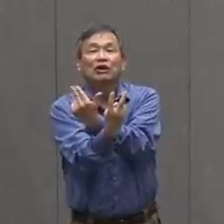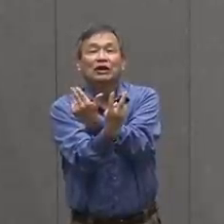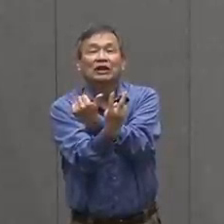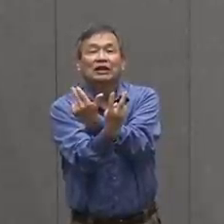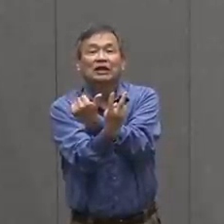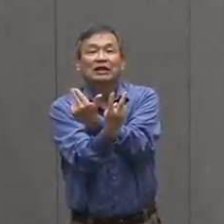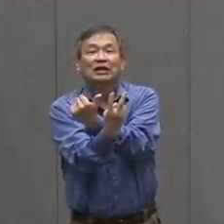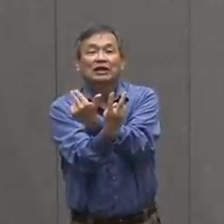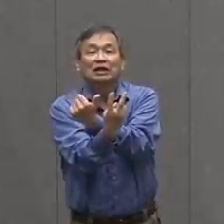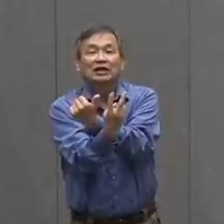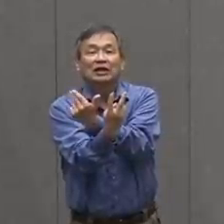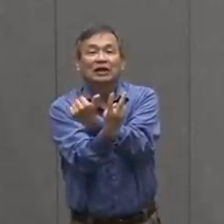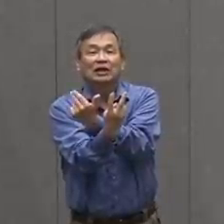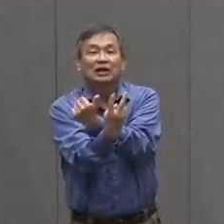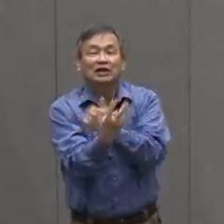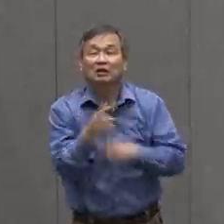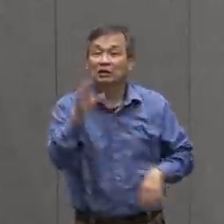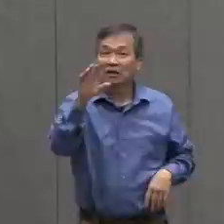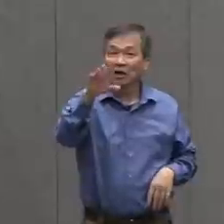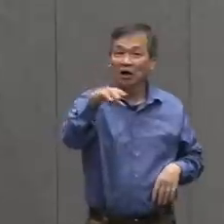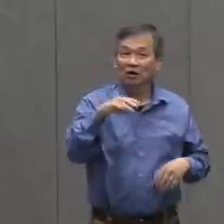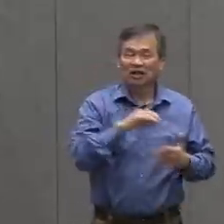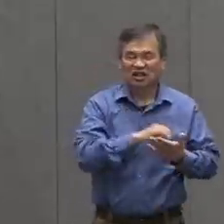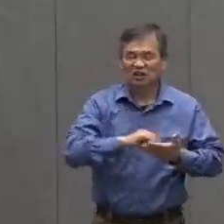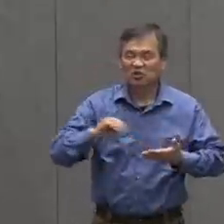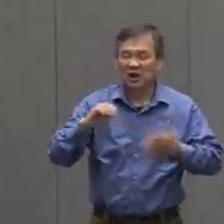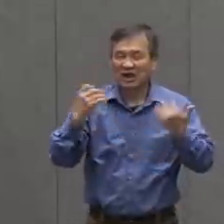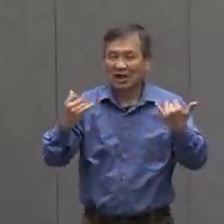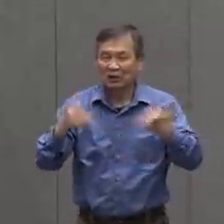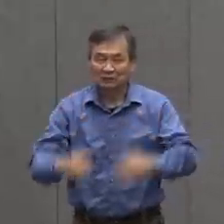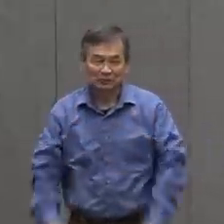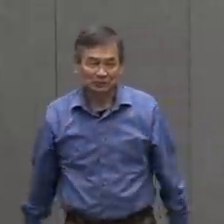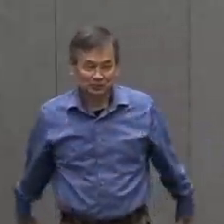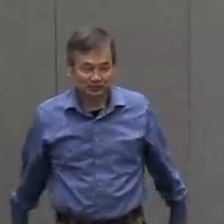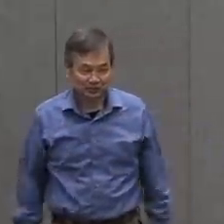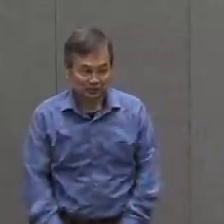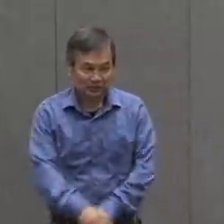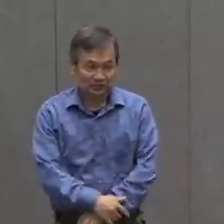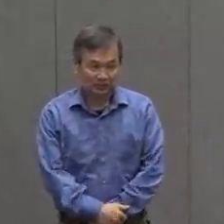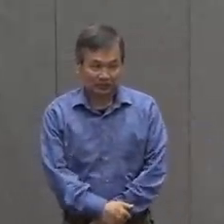13. Let's write a list down.